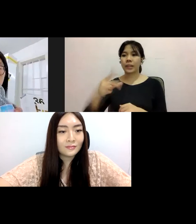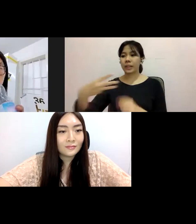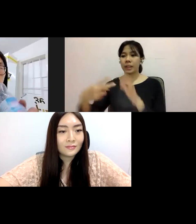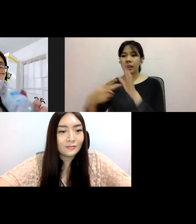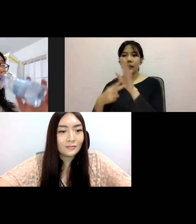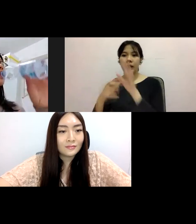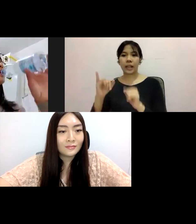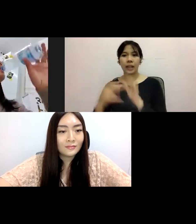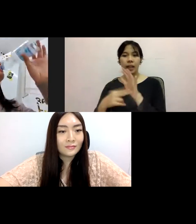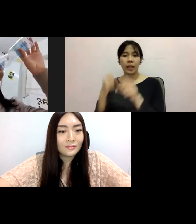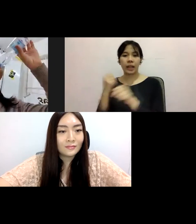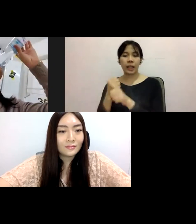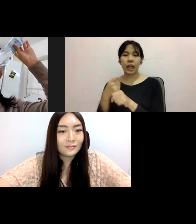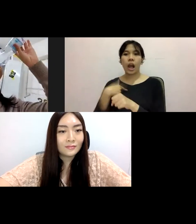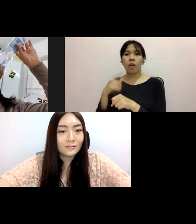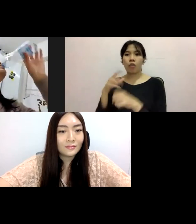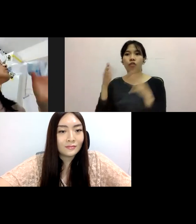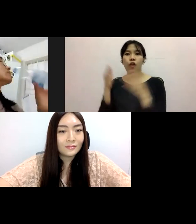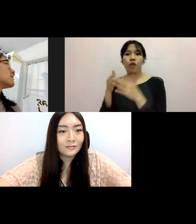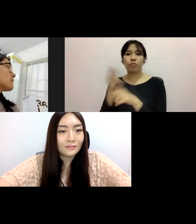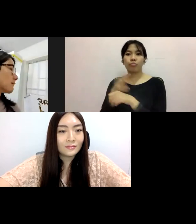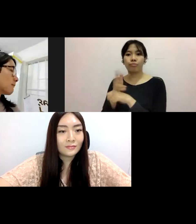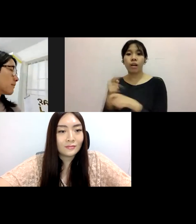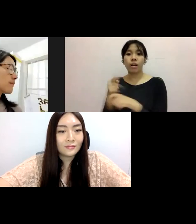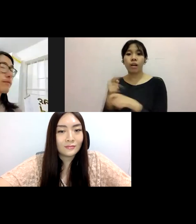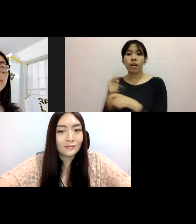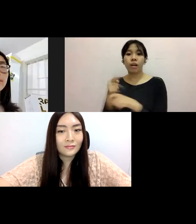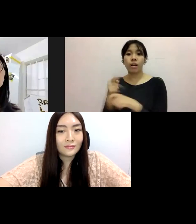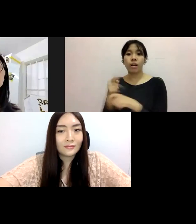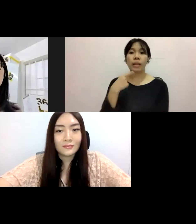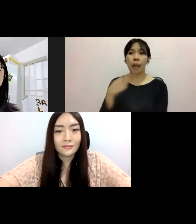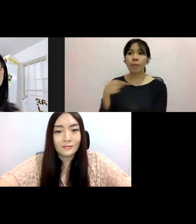panel discussion about